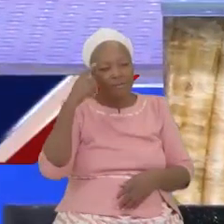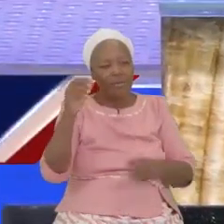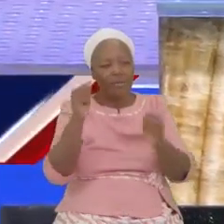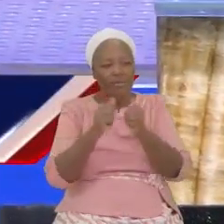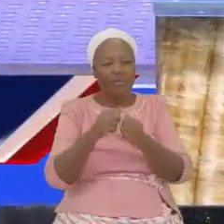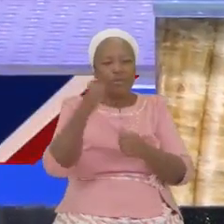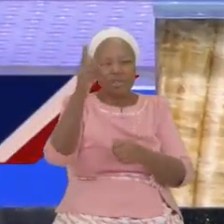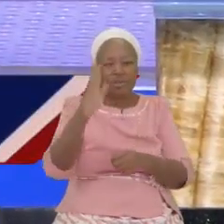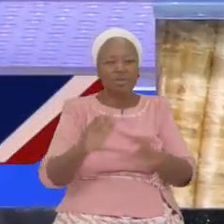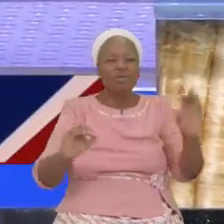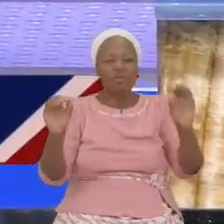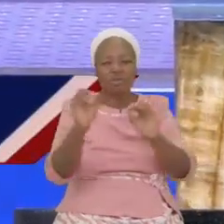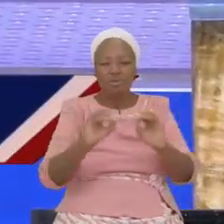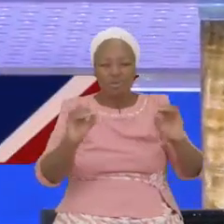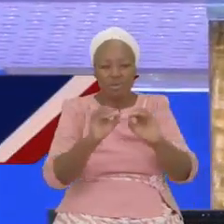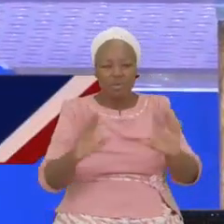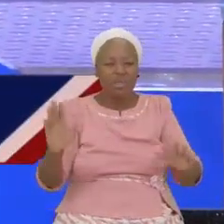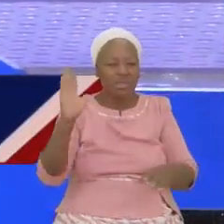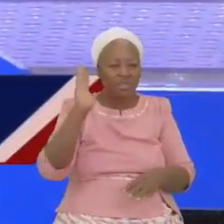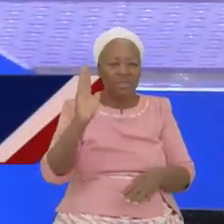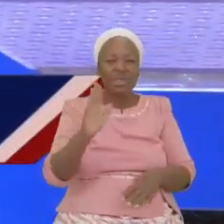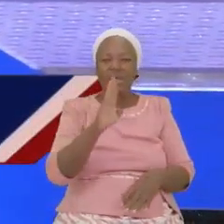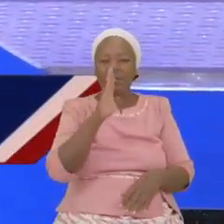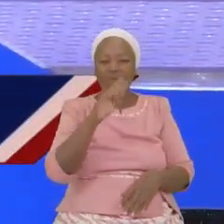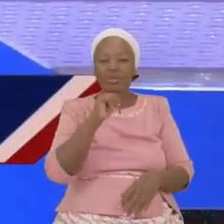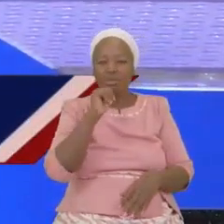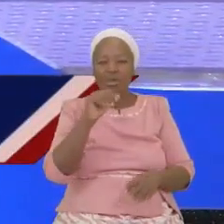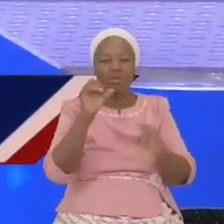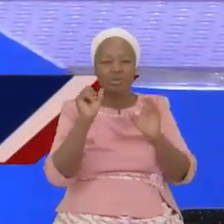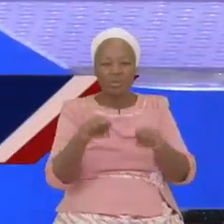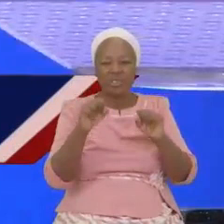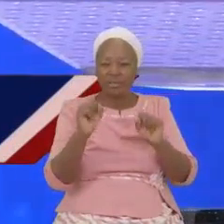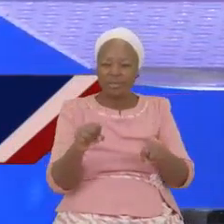God nothing shall be impossible.